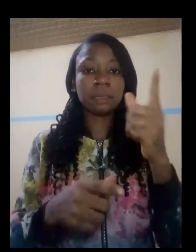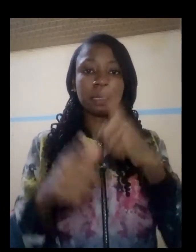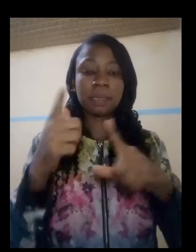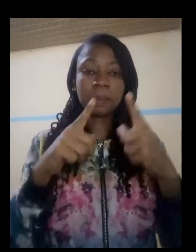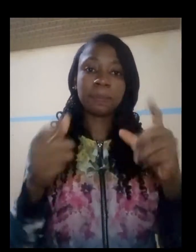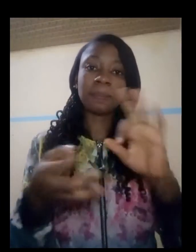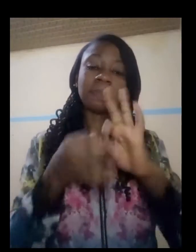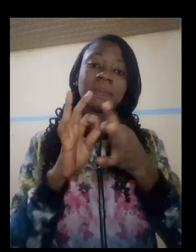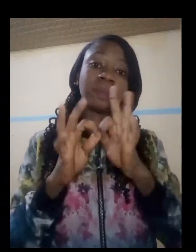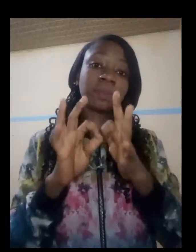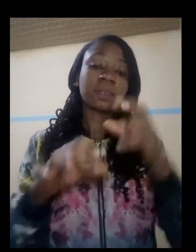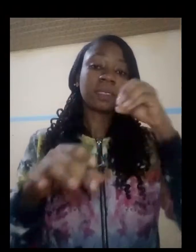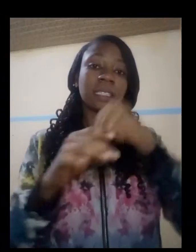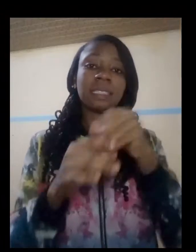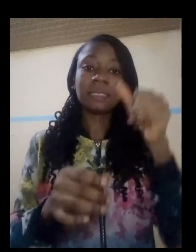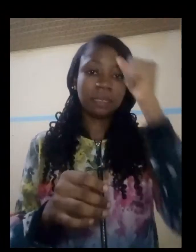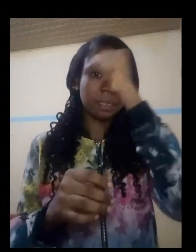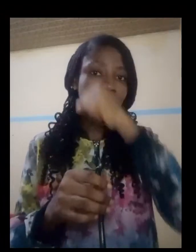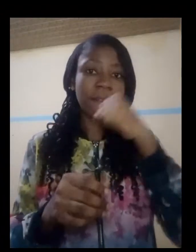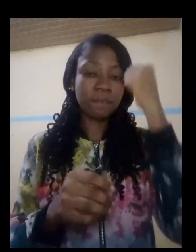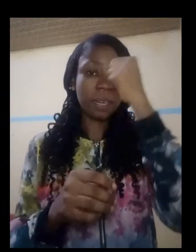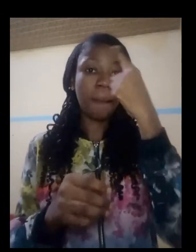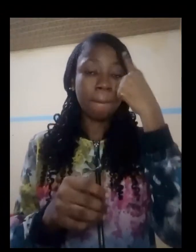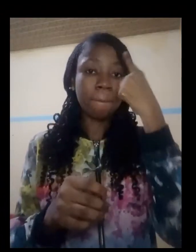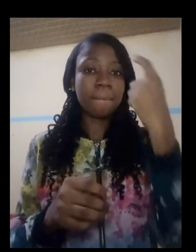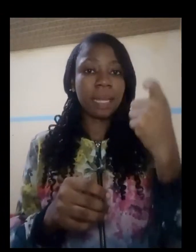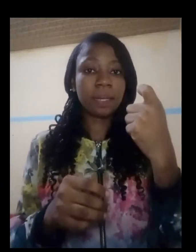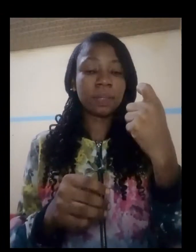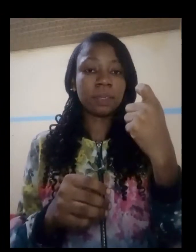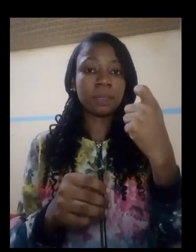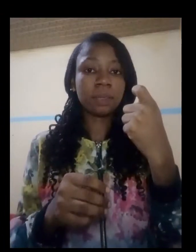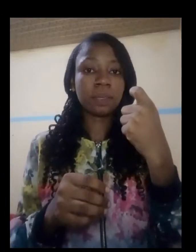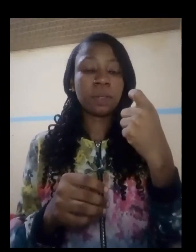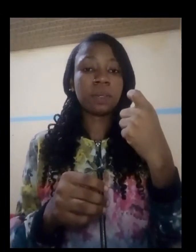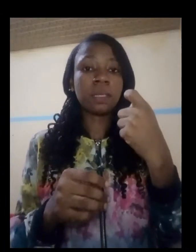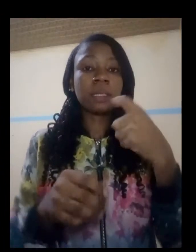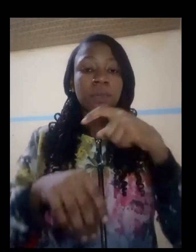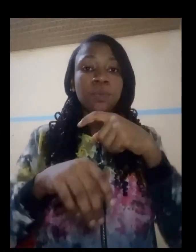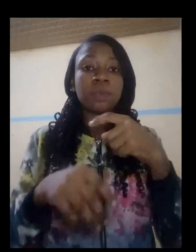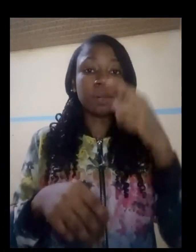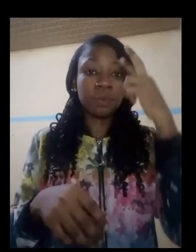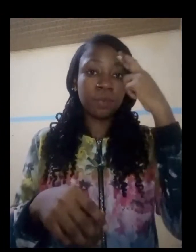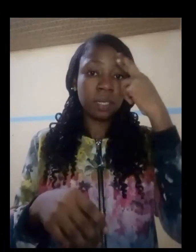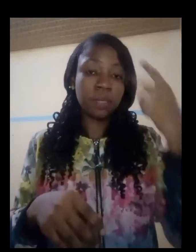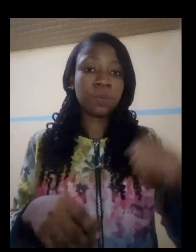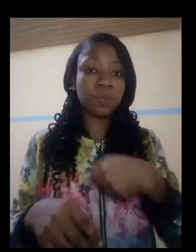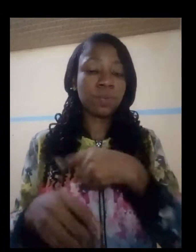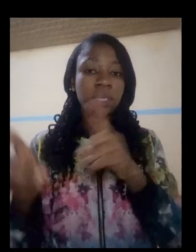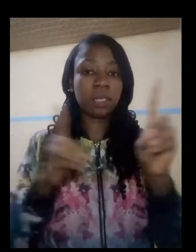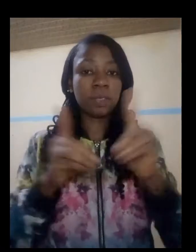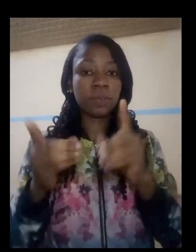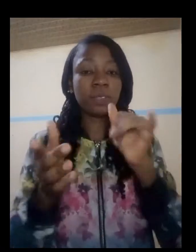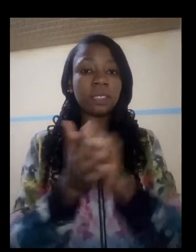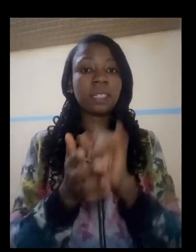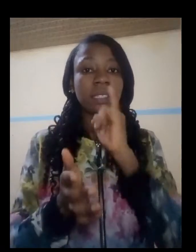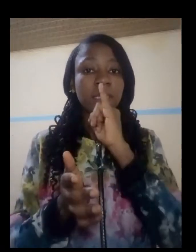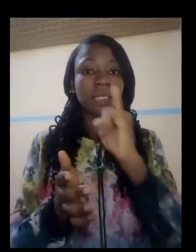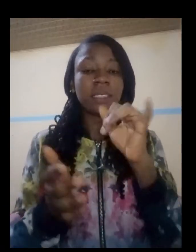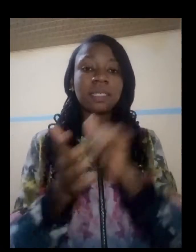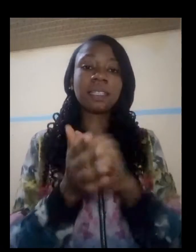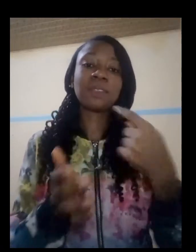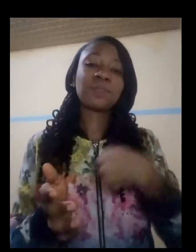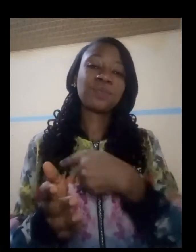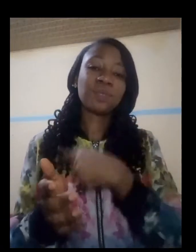Africa. Because why we are doing this is we know that much of